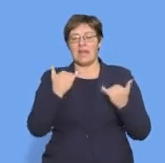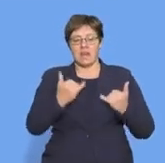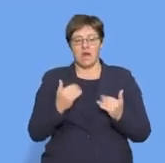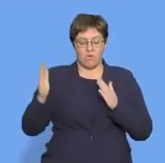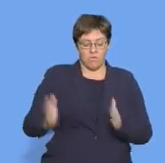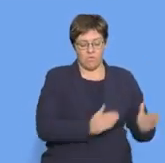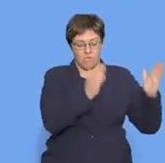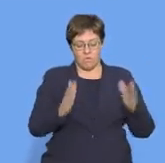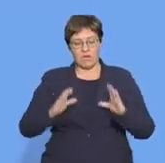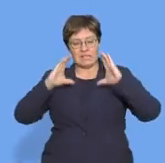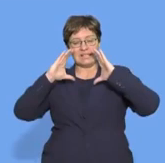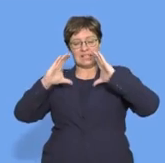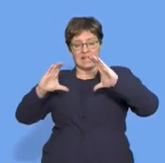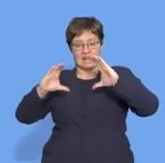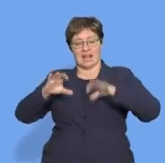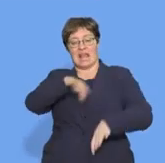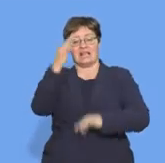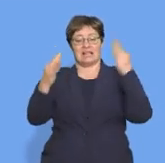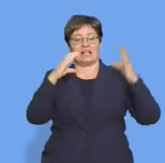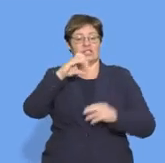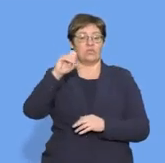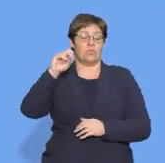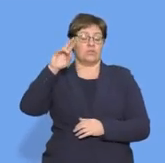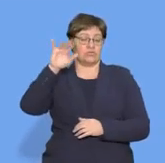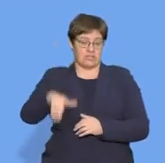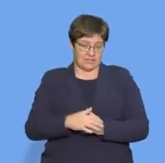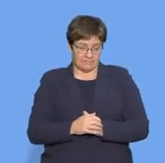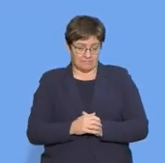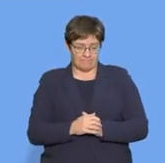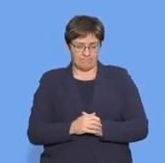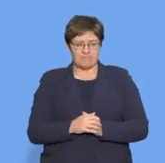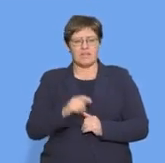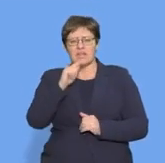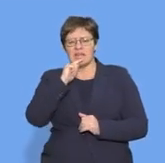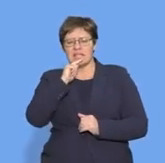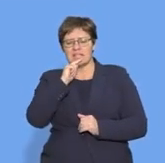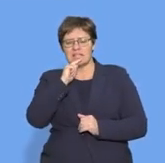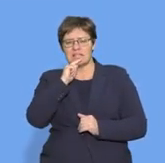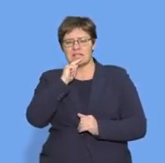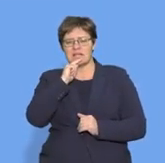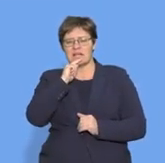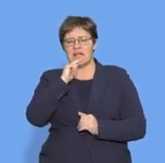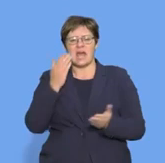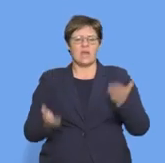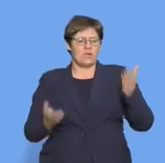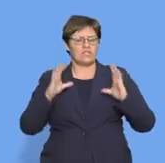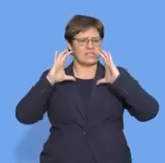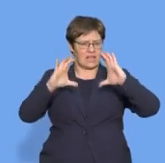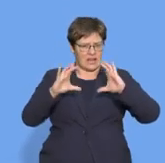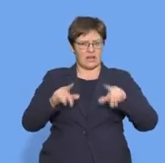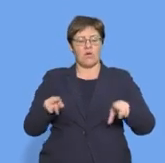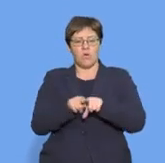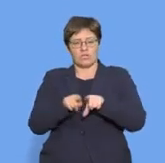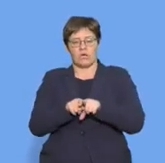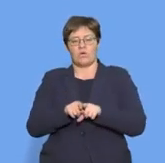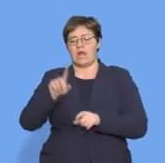circle analytical geometry, right? This is about the equation of a circle and then also the equation of